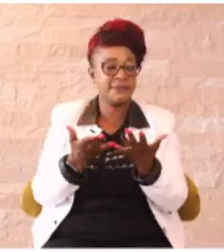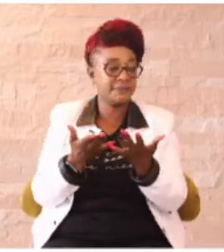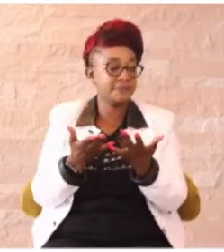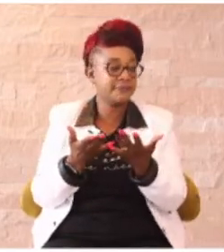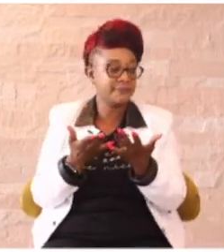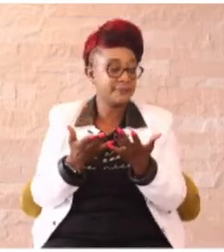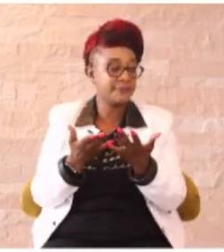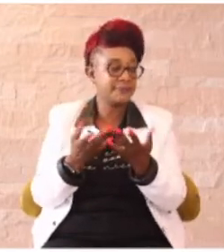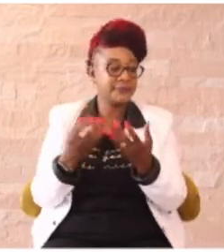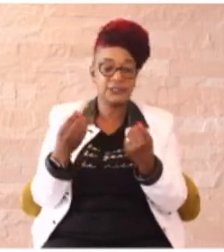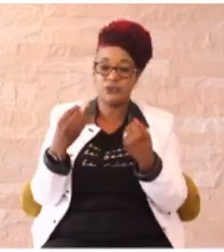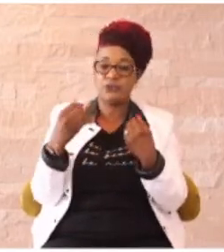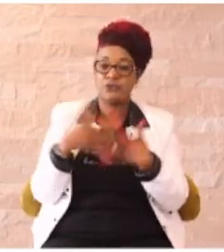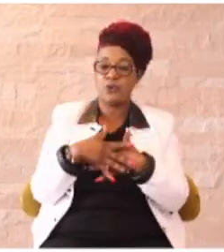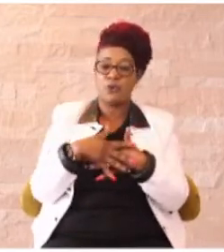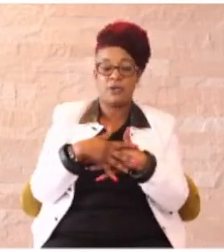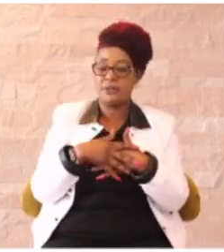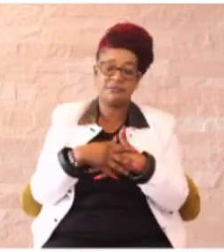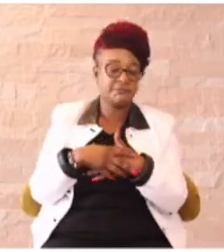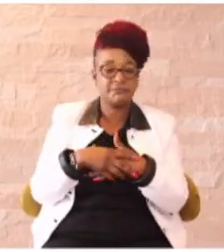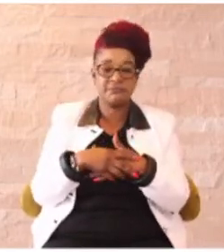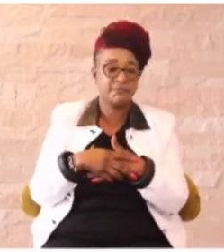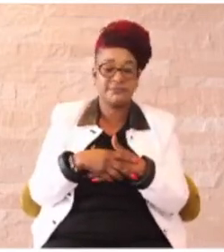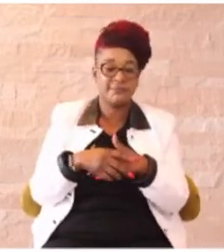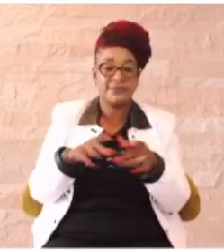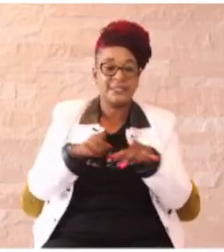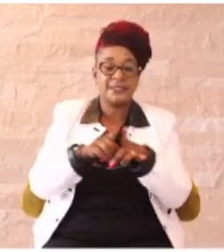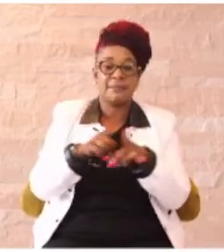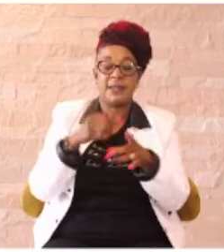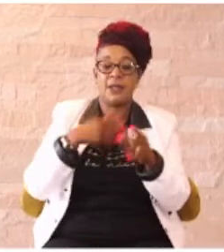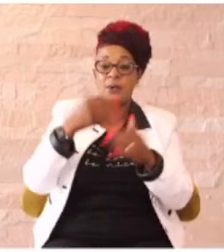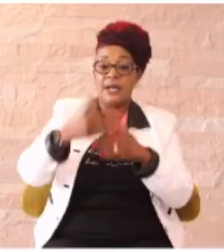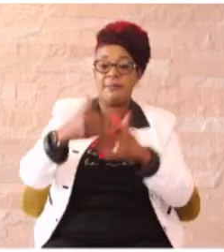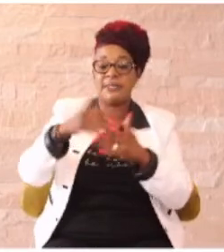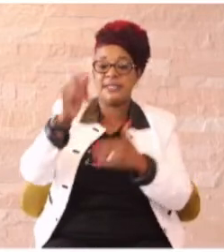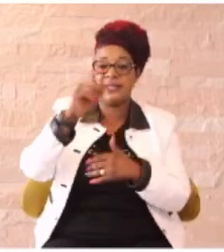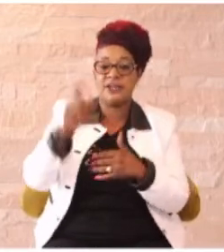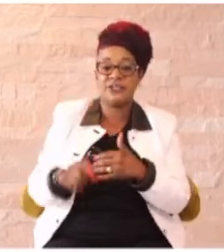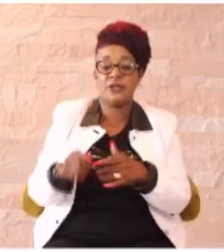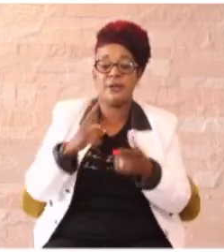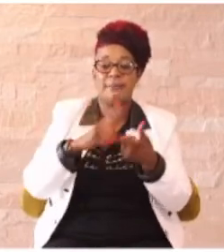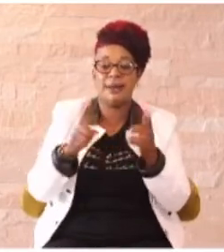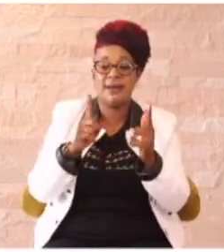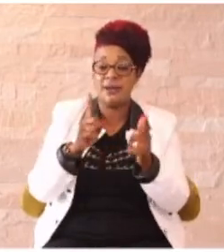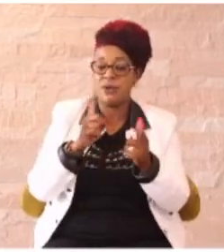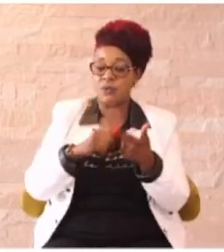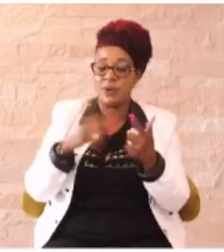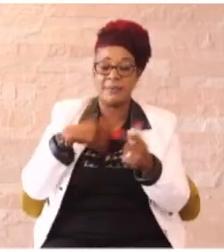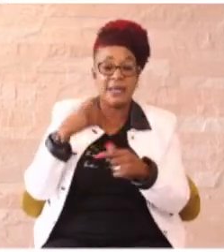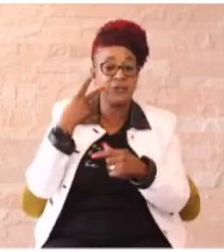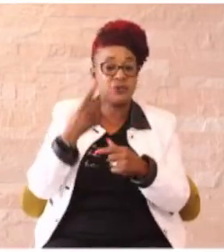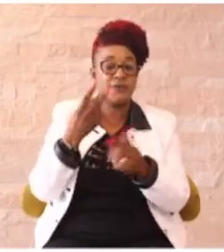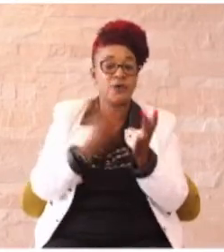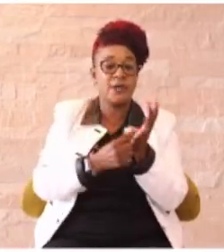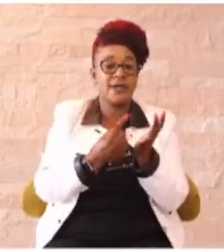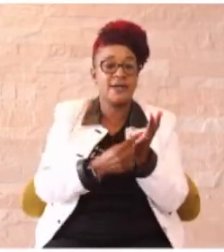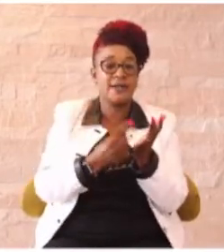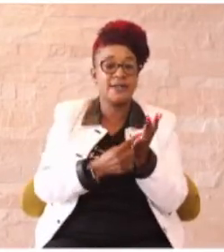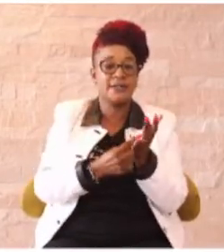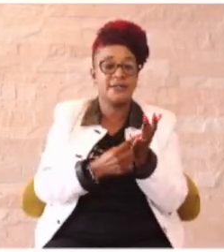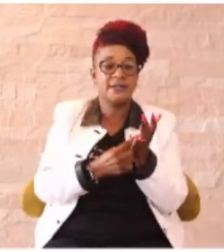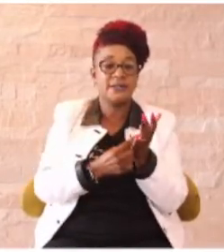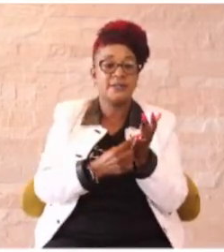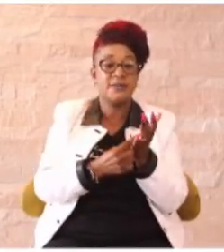a shocker as such, and they're also our neighbors in the region. But what I saw for Uganda, I mean, for me,